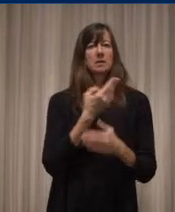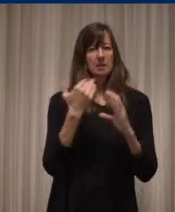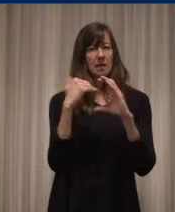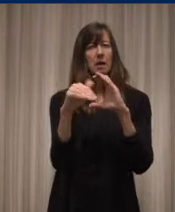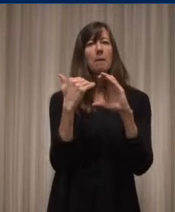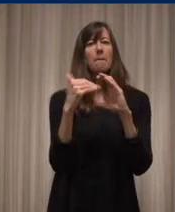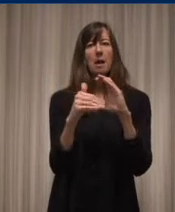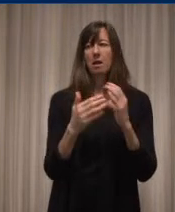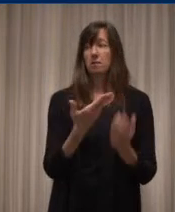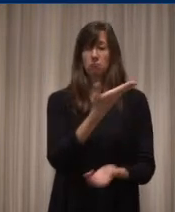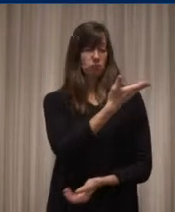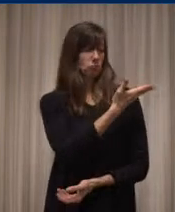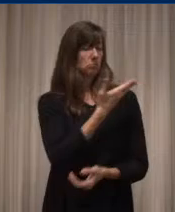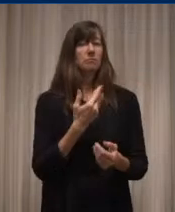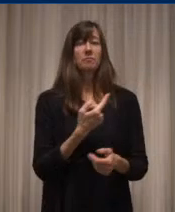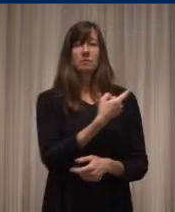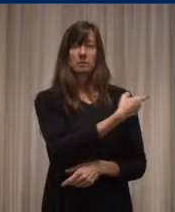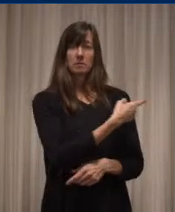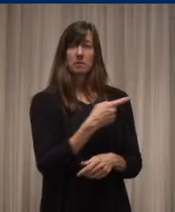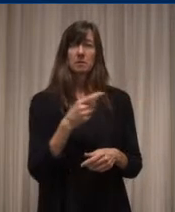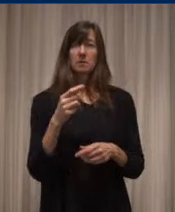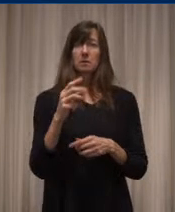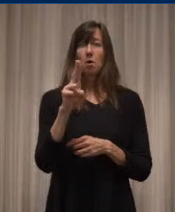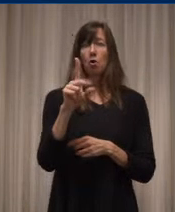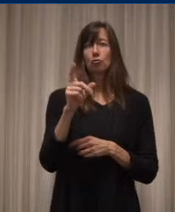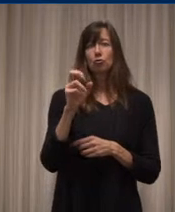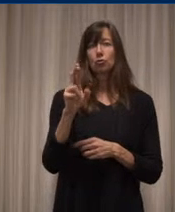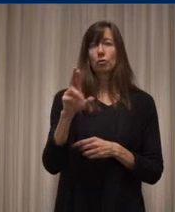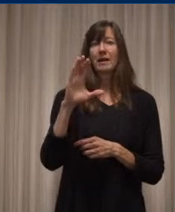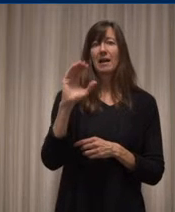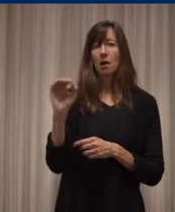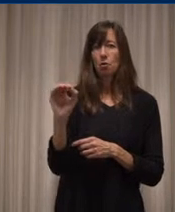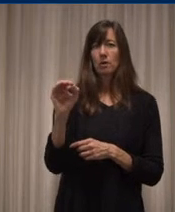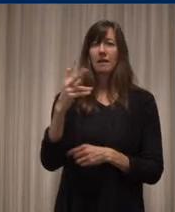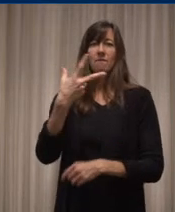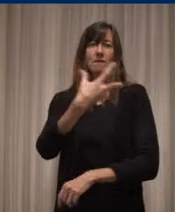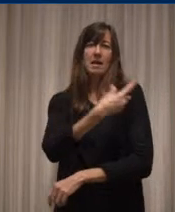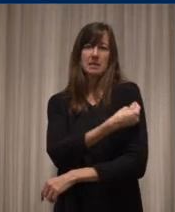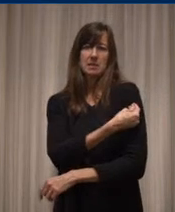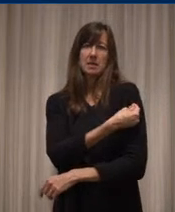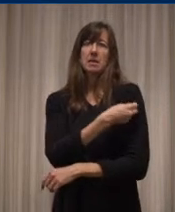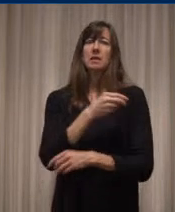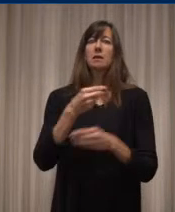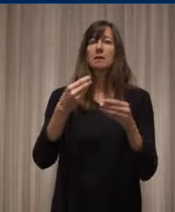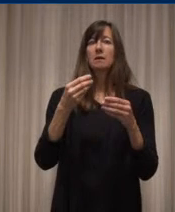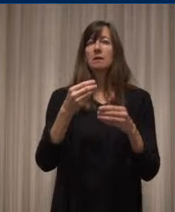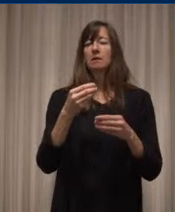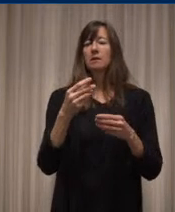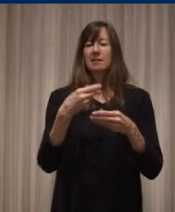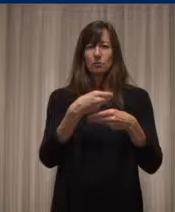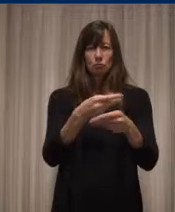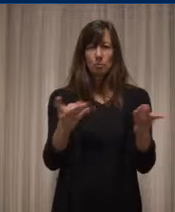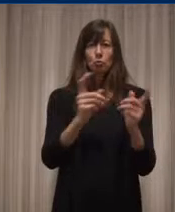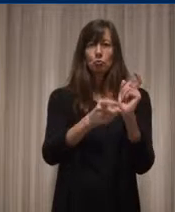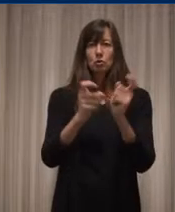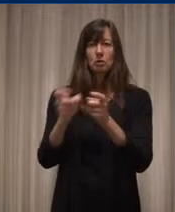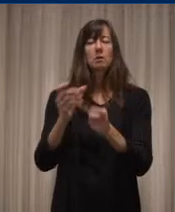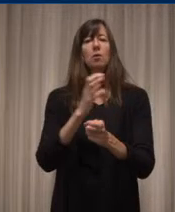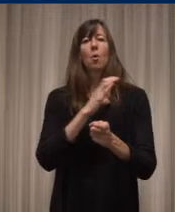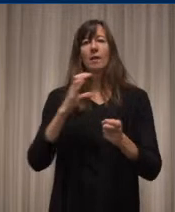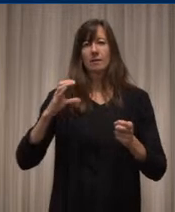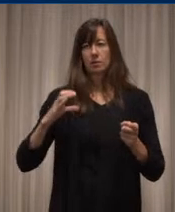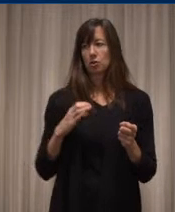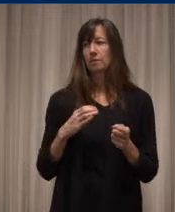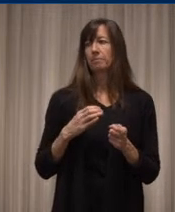right there on the screen. That stands for Ulster County Vaccine Distribution Coalition, UCVDC, at